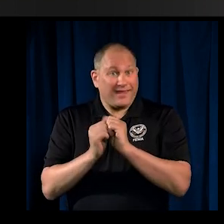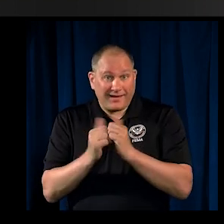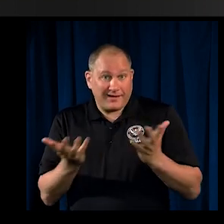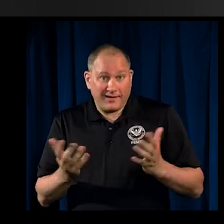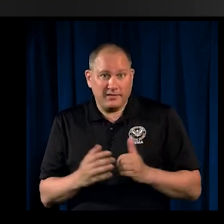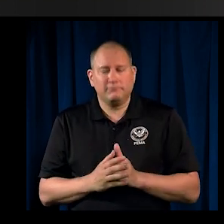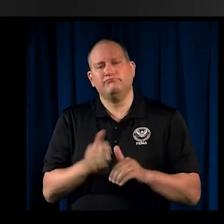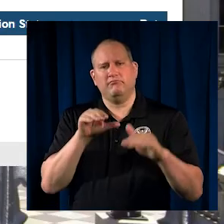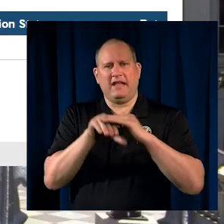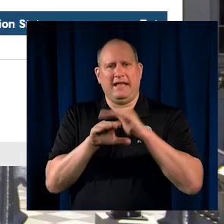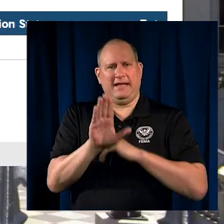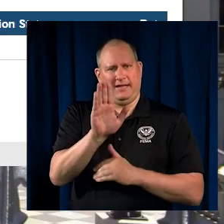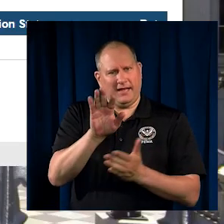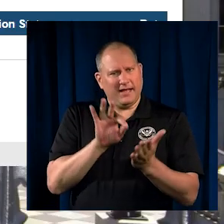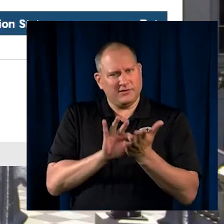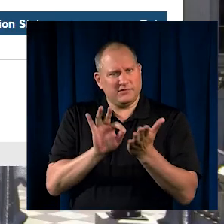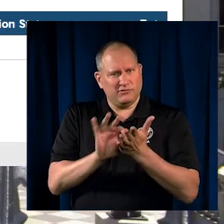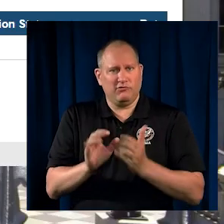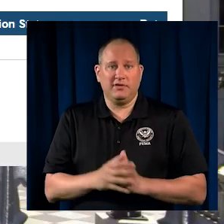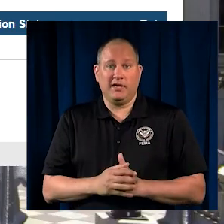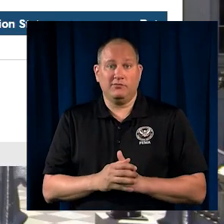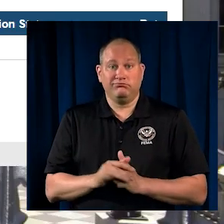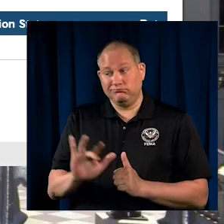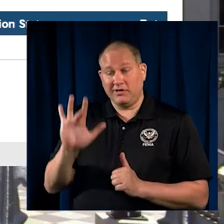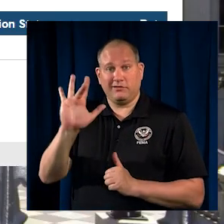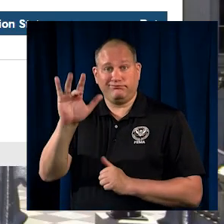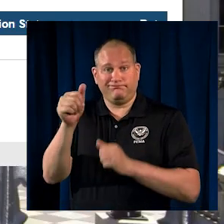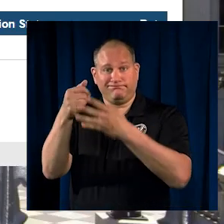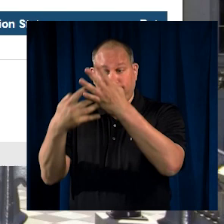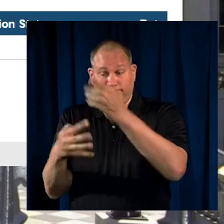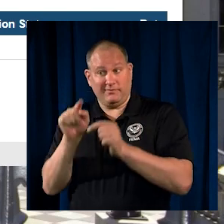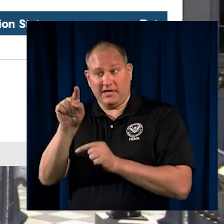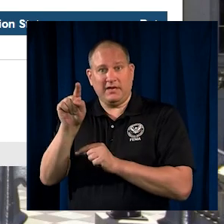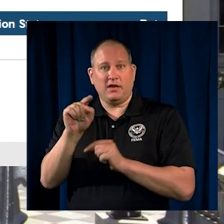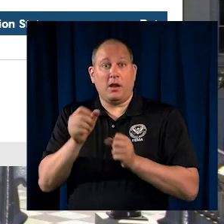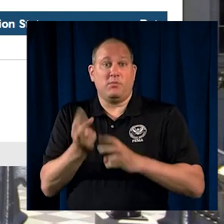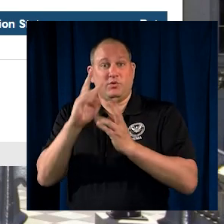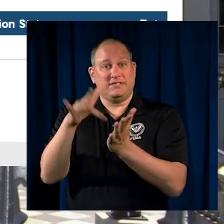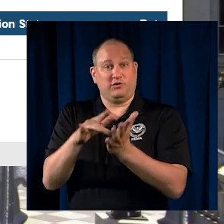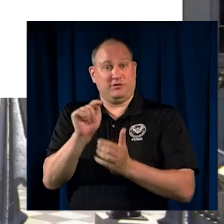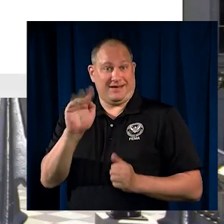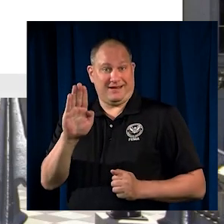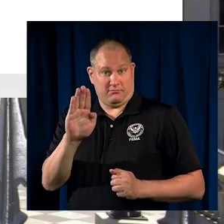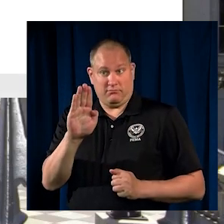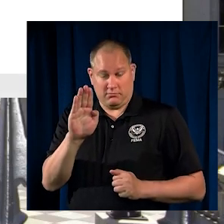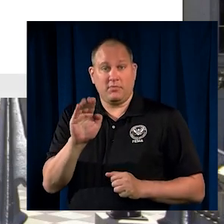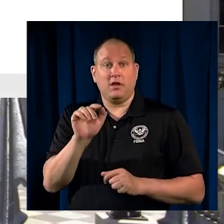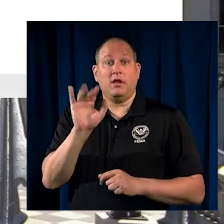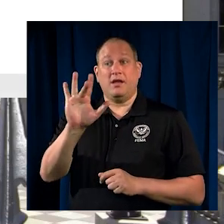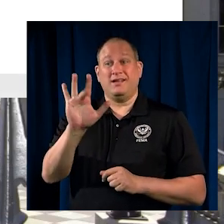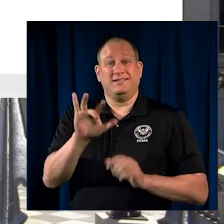separately. To do this, access your account. Select the Upload Center tab.